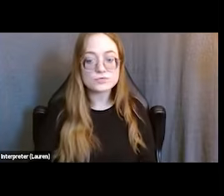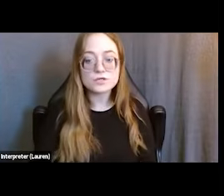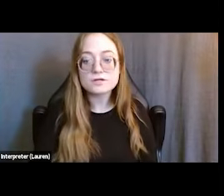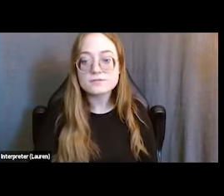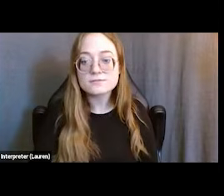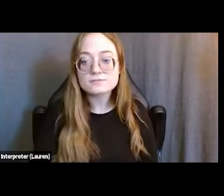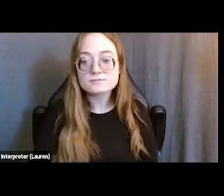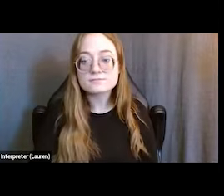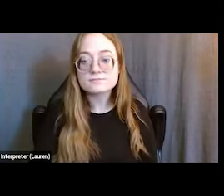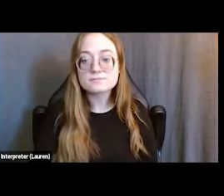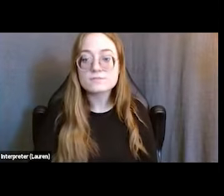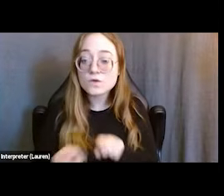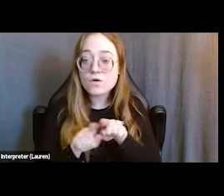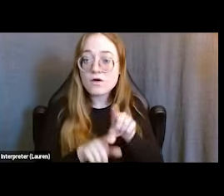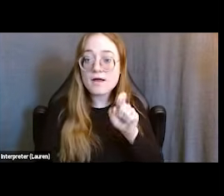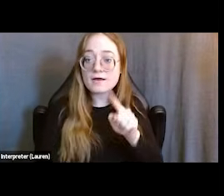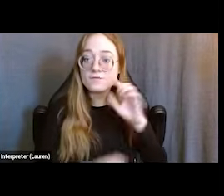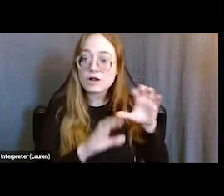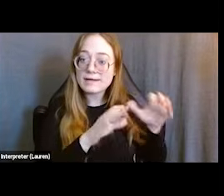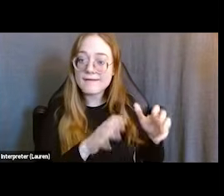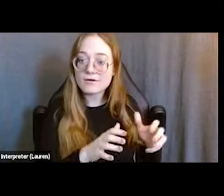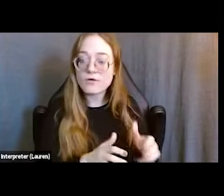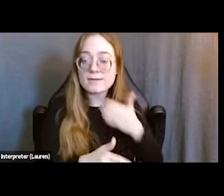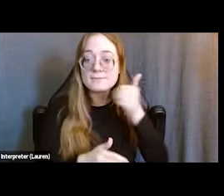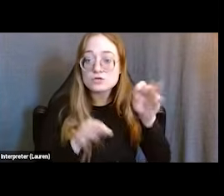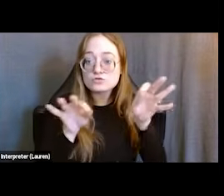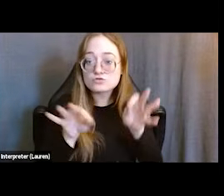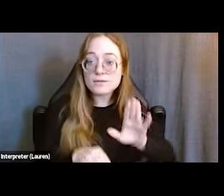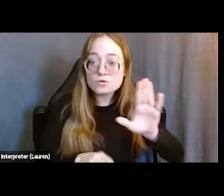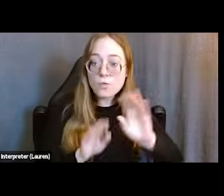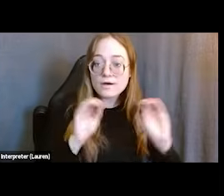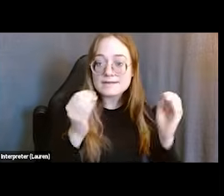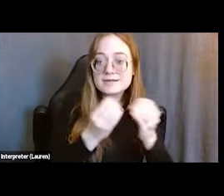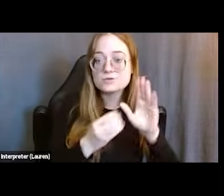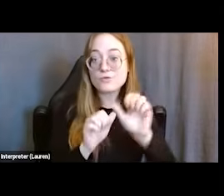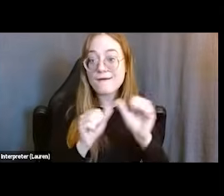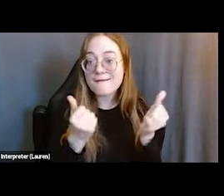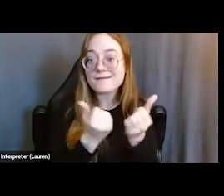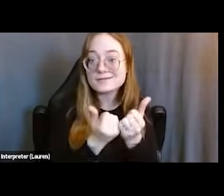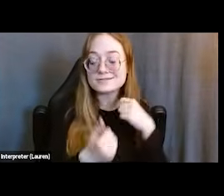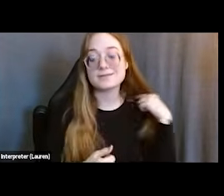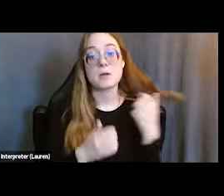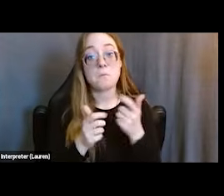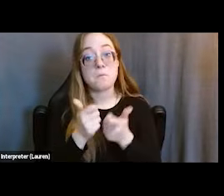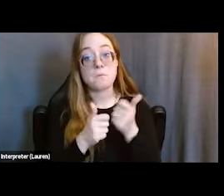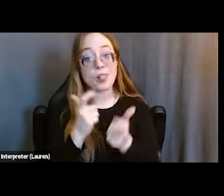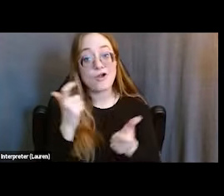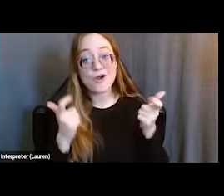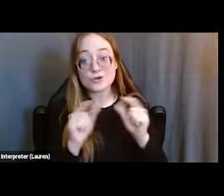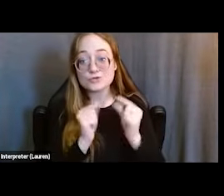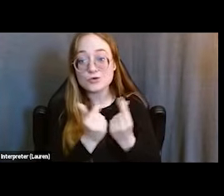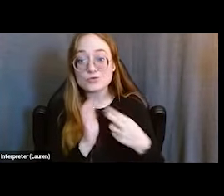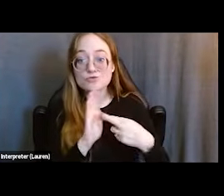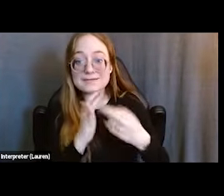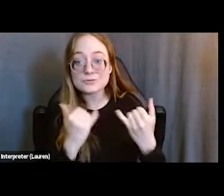We also asked for the category that best describes your agency or organization, and the largest group that's being represented today